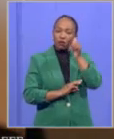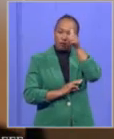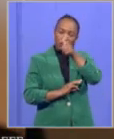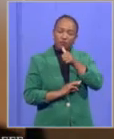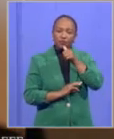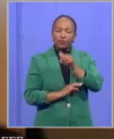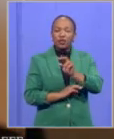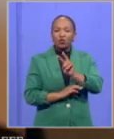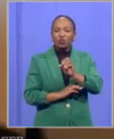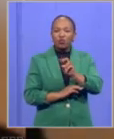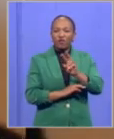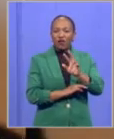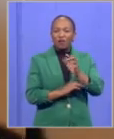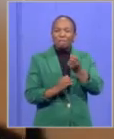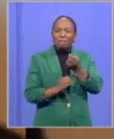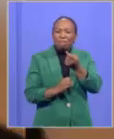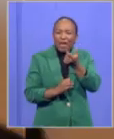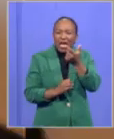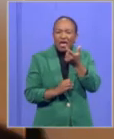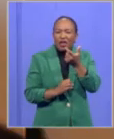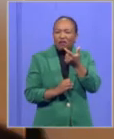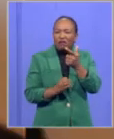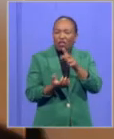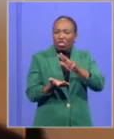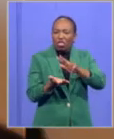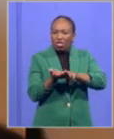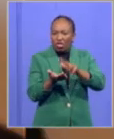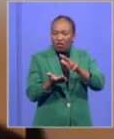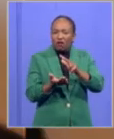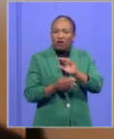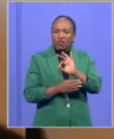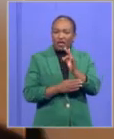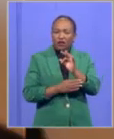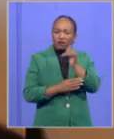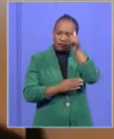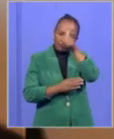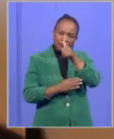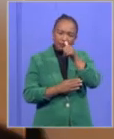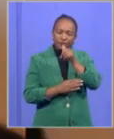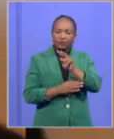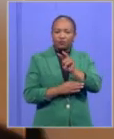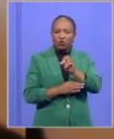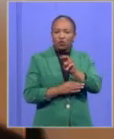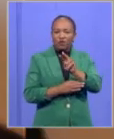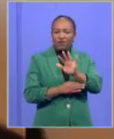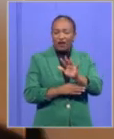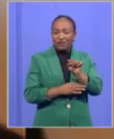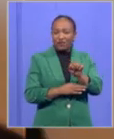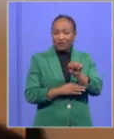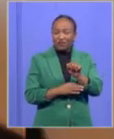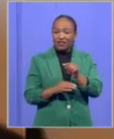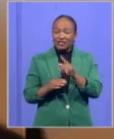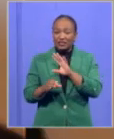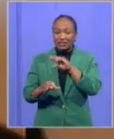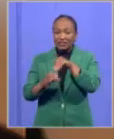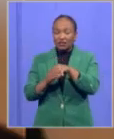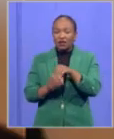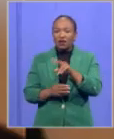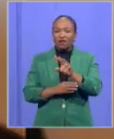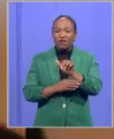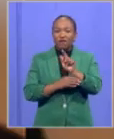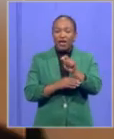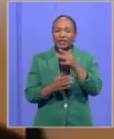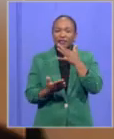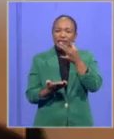adopted through a narrow margin on the 3rd of April 2025 in the National Assembly. The fiscal framework, which contains the VAT hike